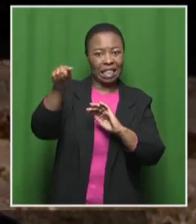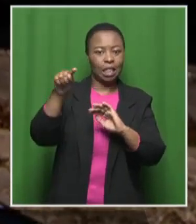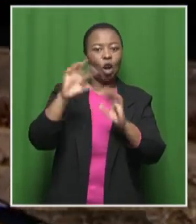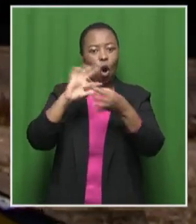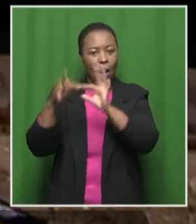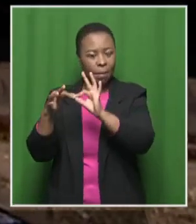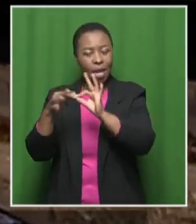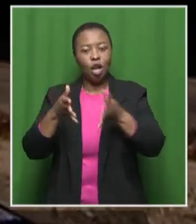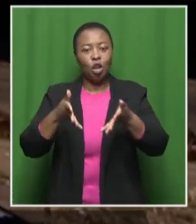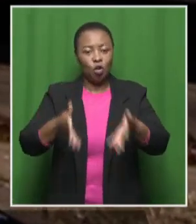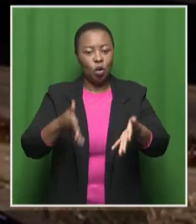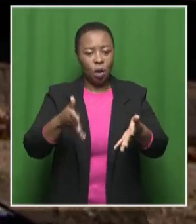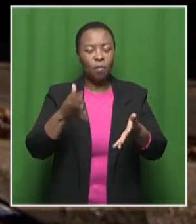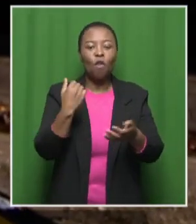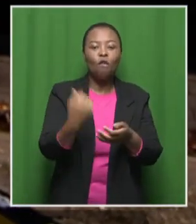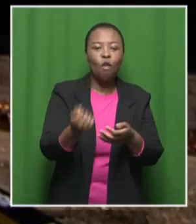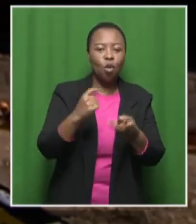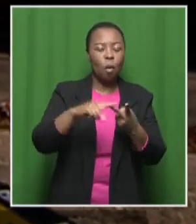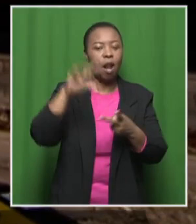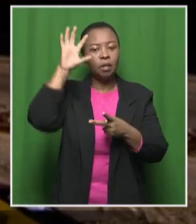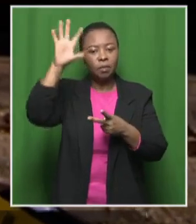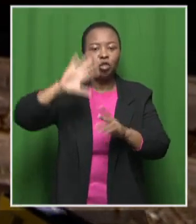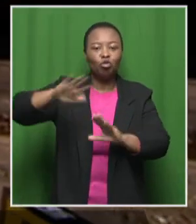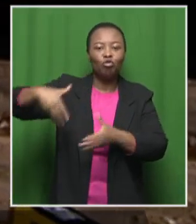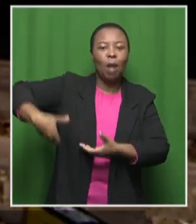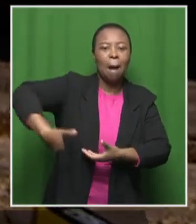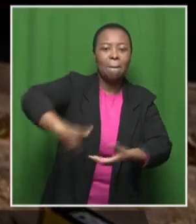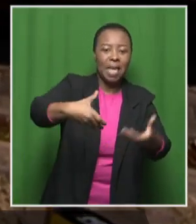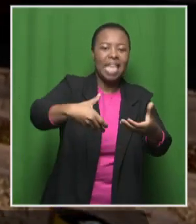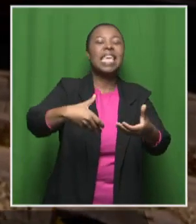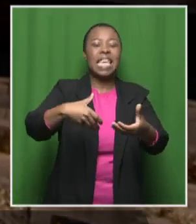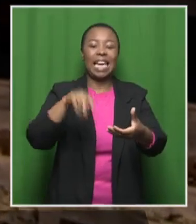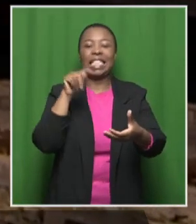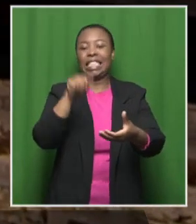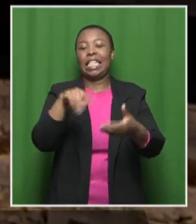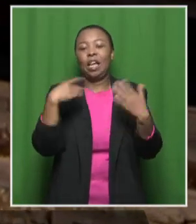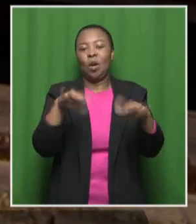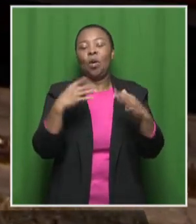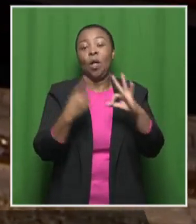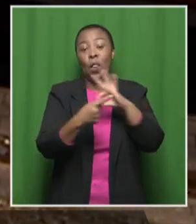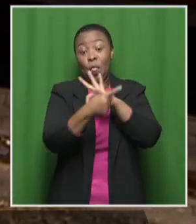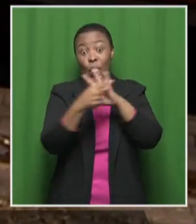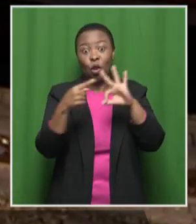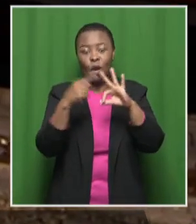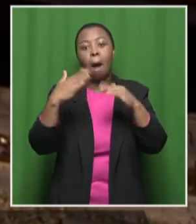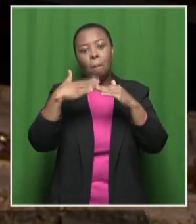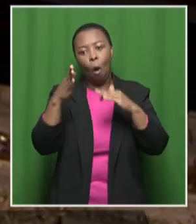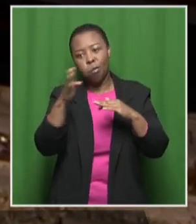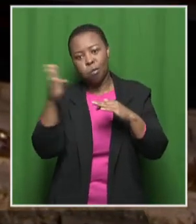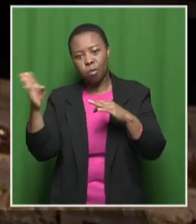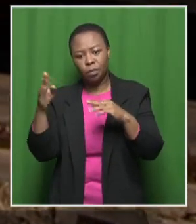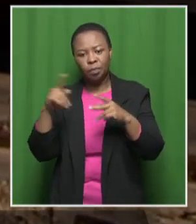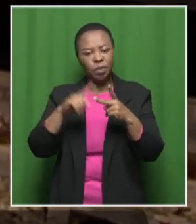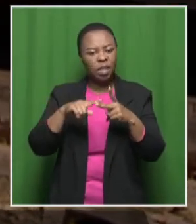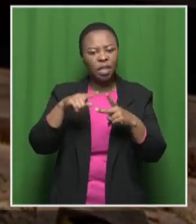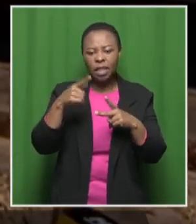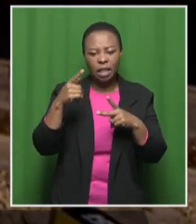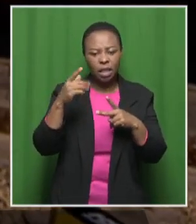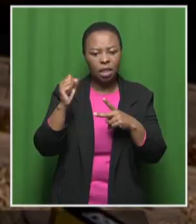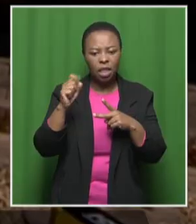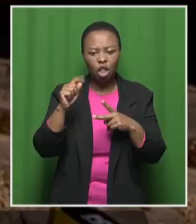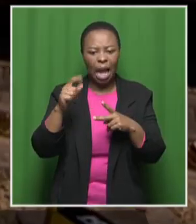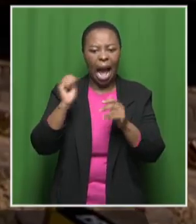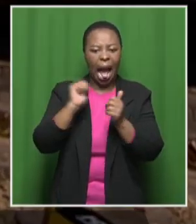it's football, it's netball, it's rugby, but the Olympics is about so much more than those three sporting codes. We've got badminton, we've got swimming, we've